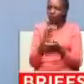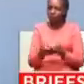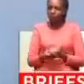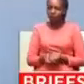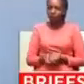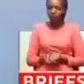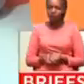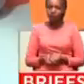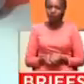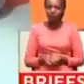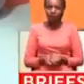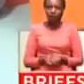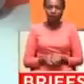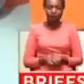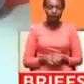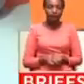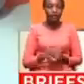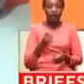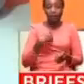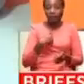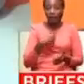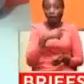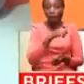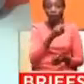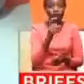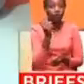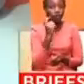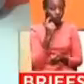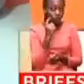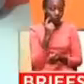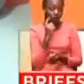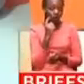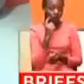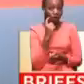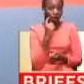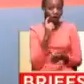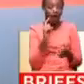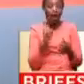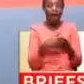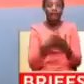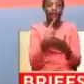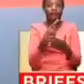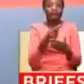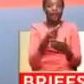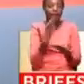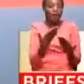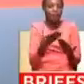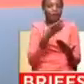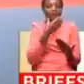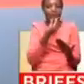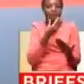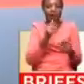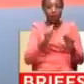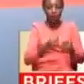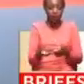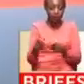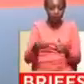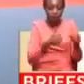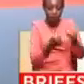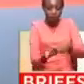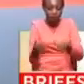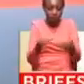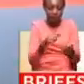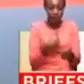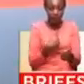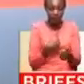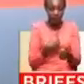So Crystal took me to that shop, and what she said was, "This man is going to initiate you. He's going to baptize you into the brotherhood."